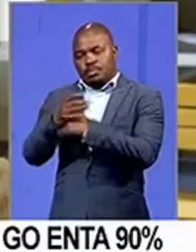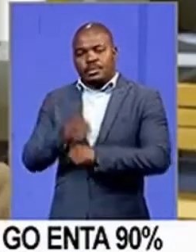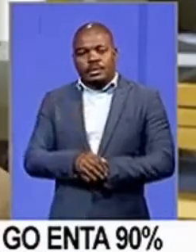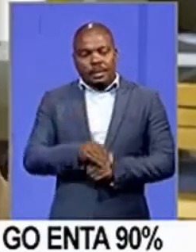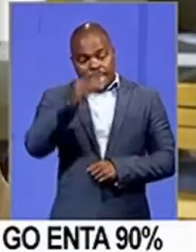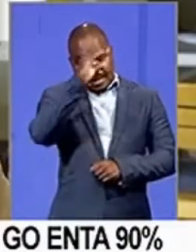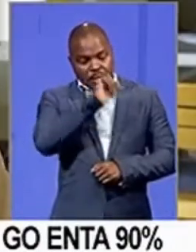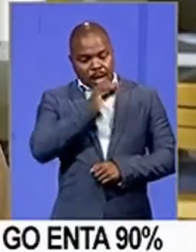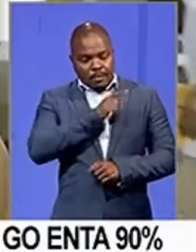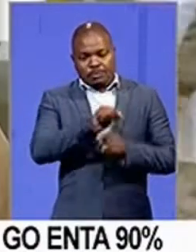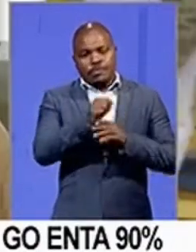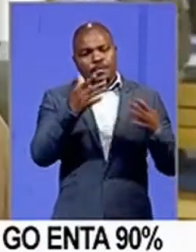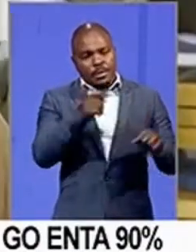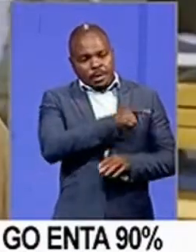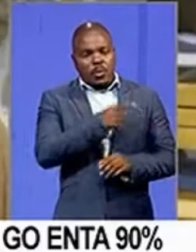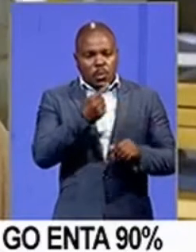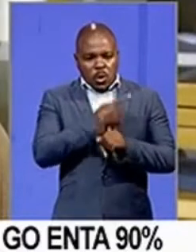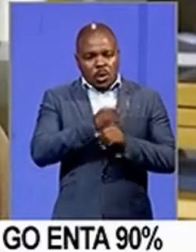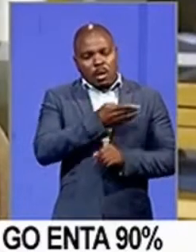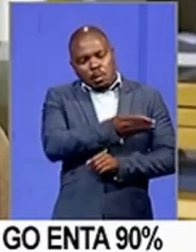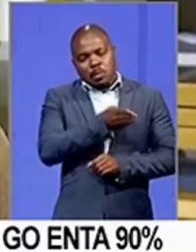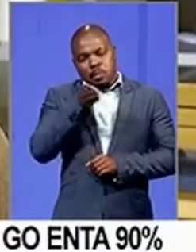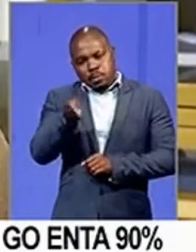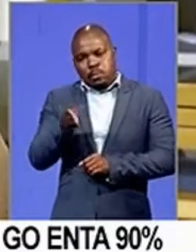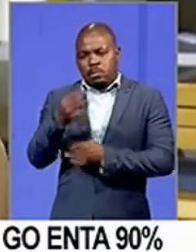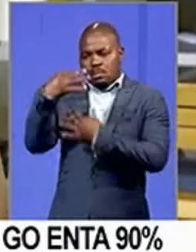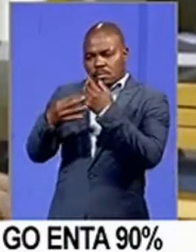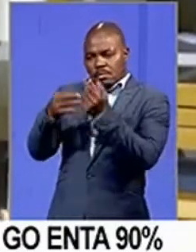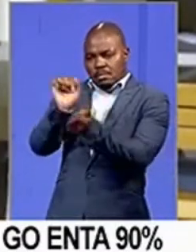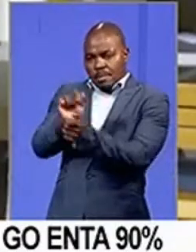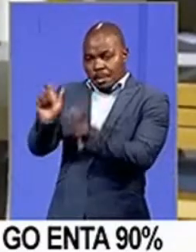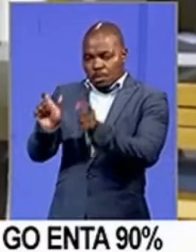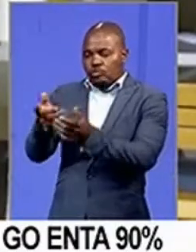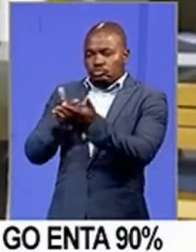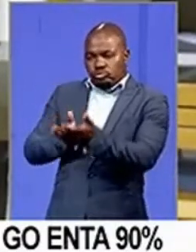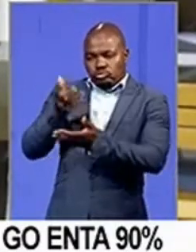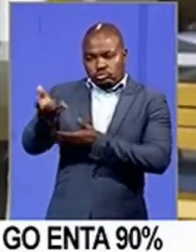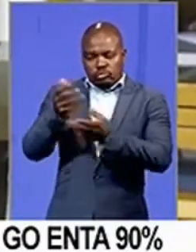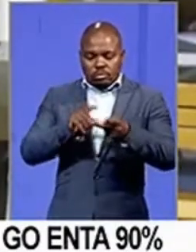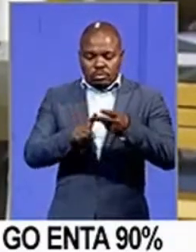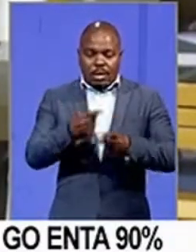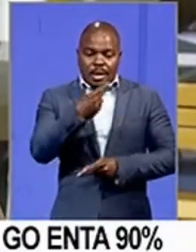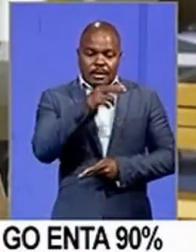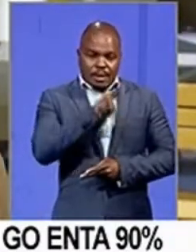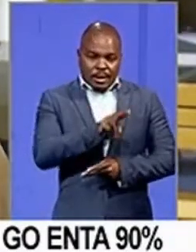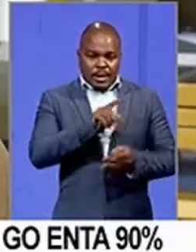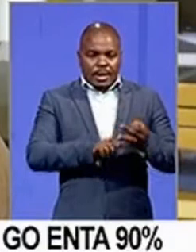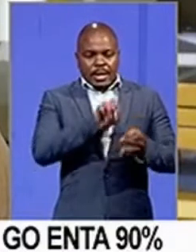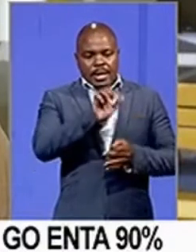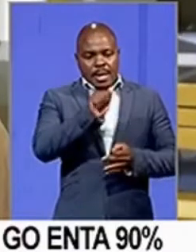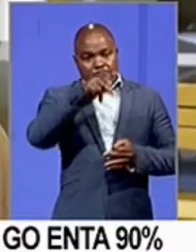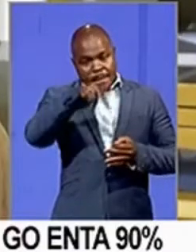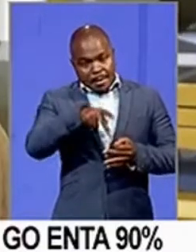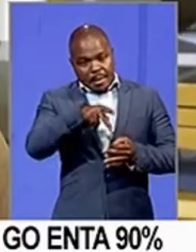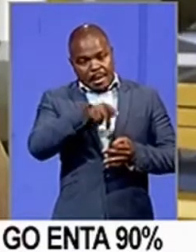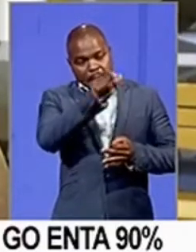trained, so they are constantly engaging with the inmates. We have our HR practitioners, our EAP practitioners,